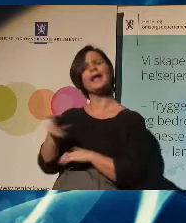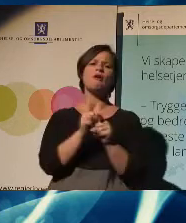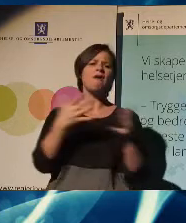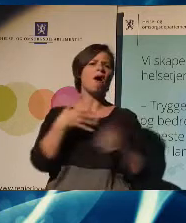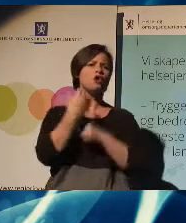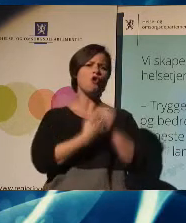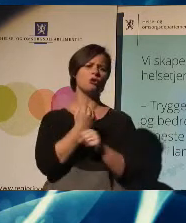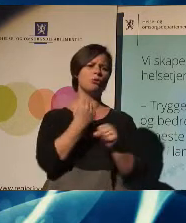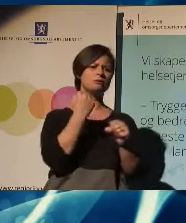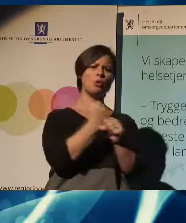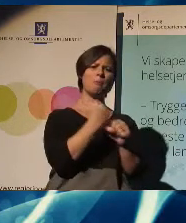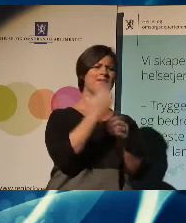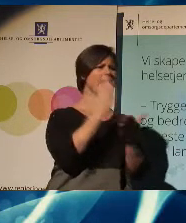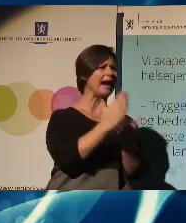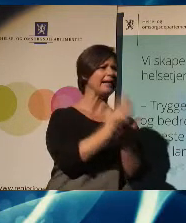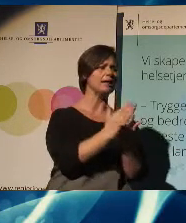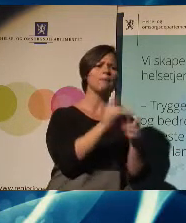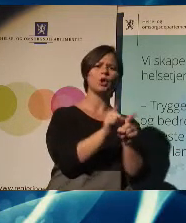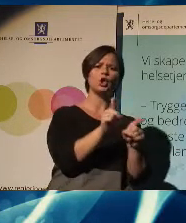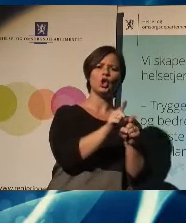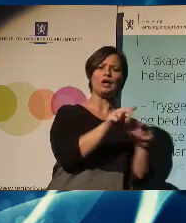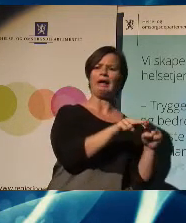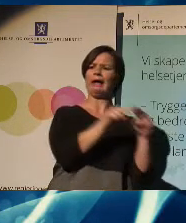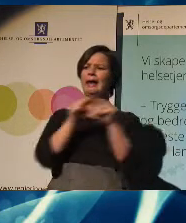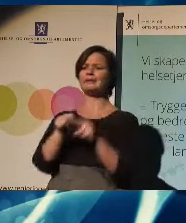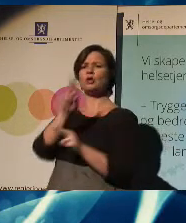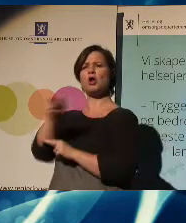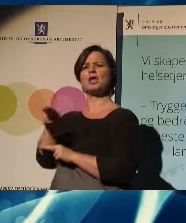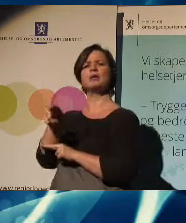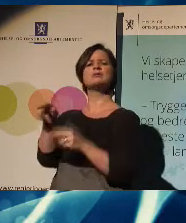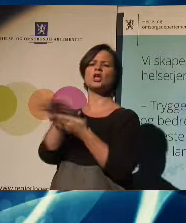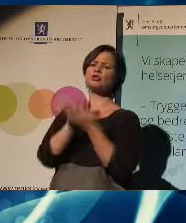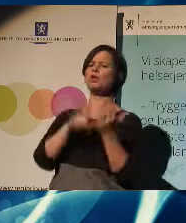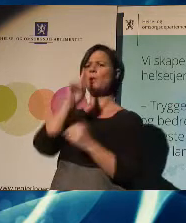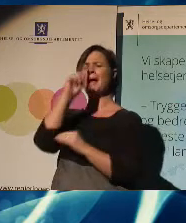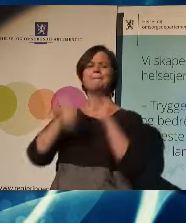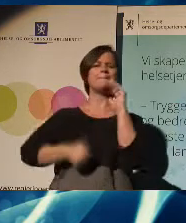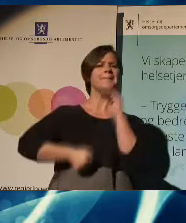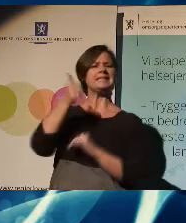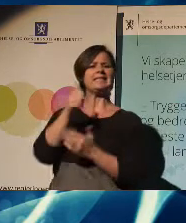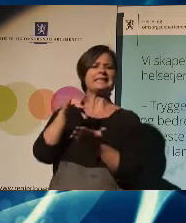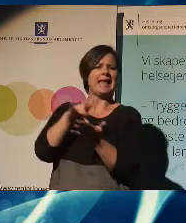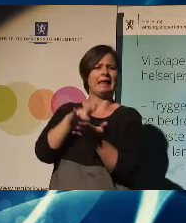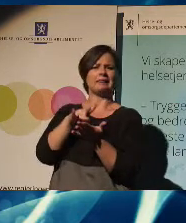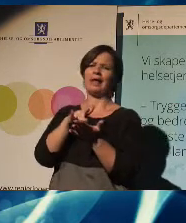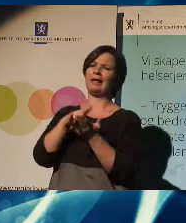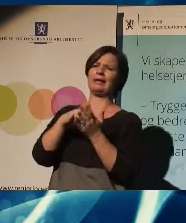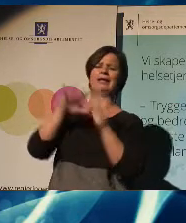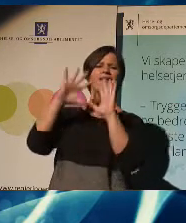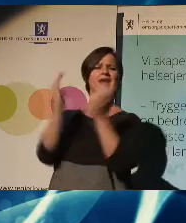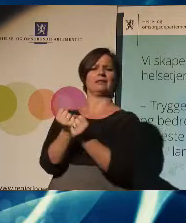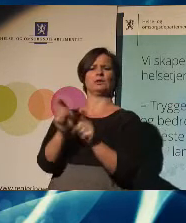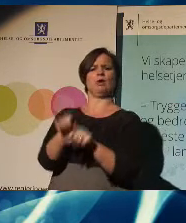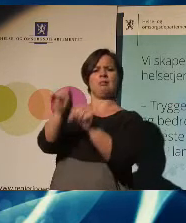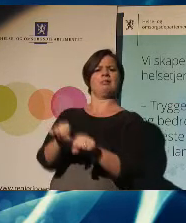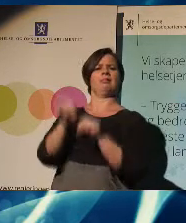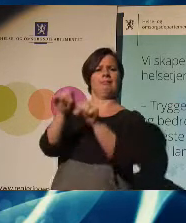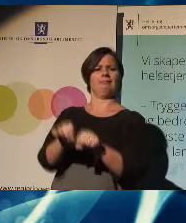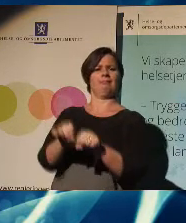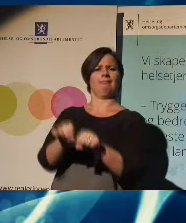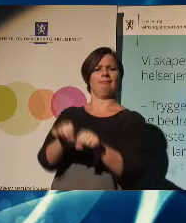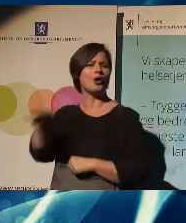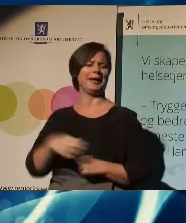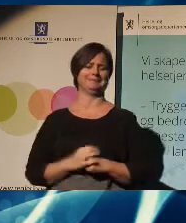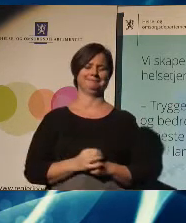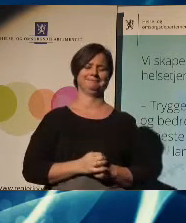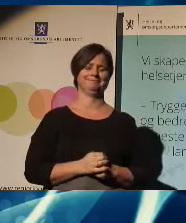your work is done? You go to Norway, which is probably the best country in the world. He apparently opened a campsite and never left the country. And